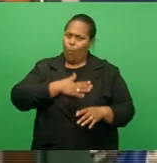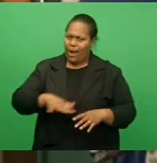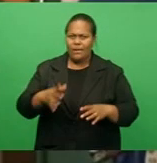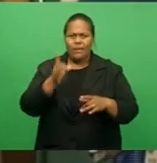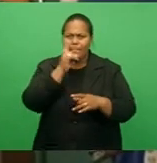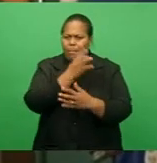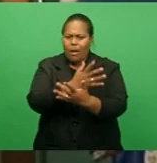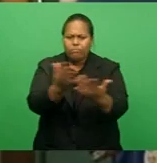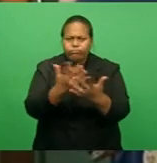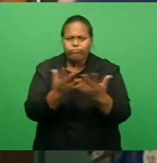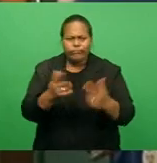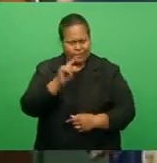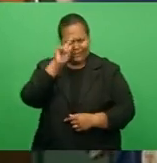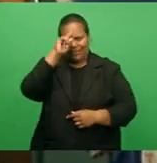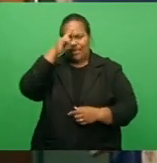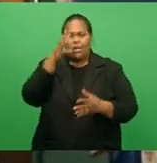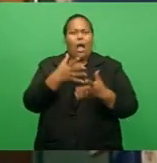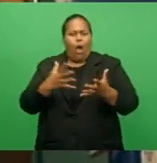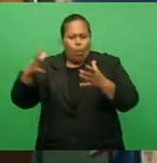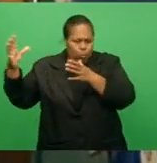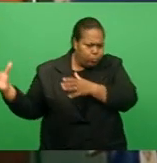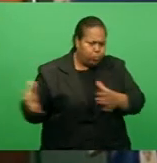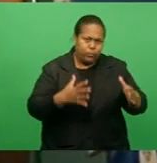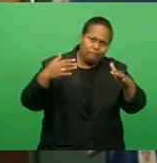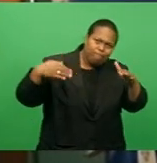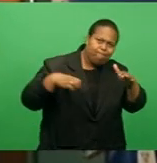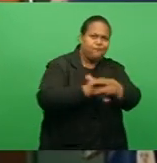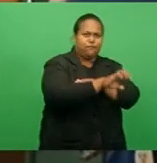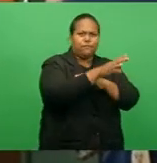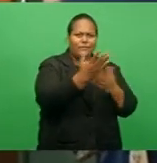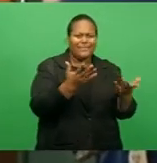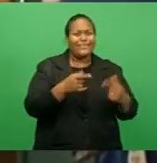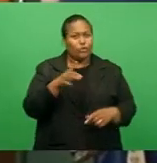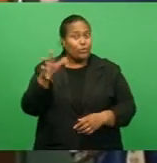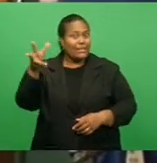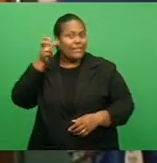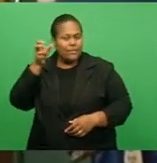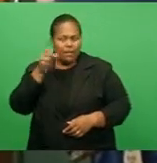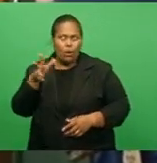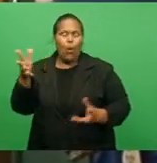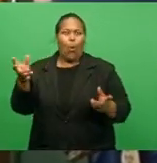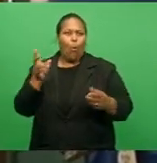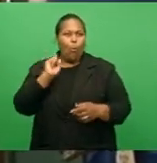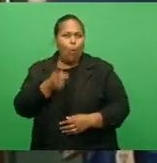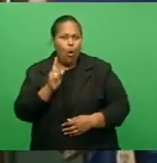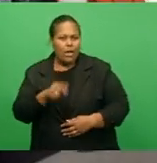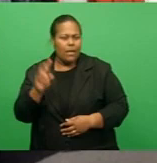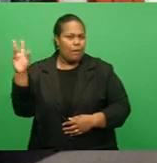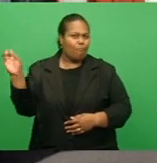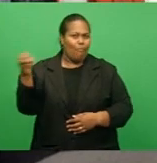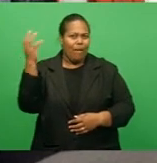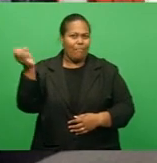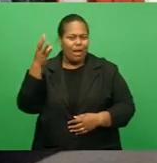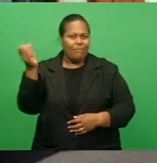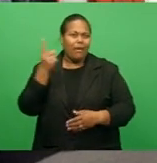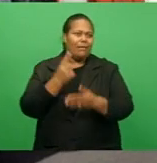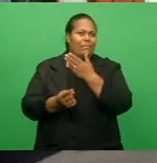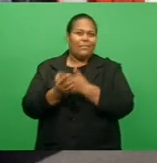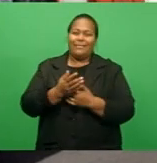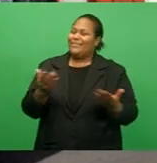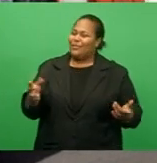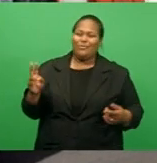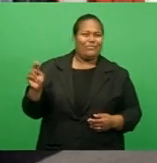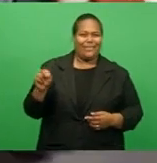of evacuation and to adhere to warnings and signs as they tighten operations to install the tsunami sirens. Minister